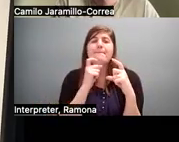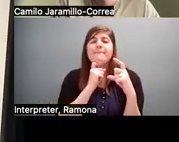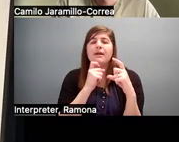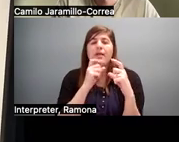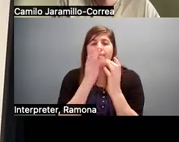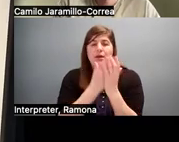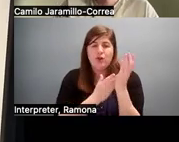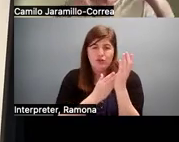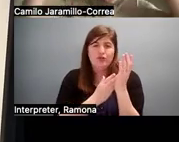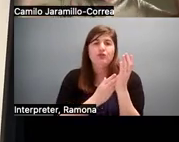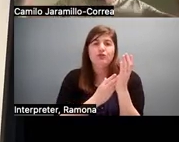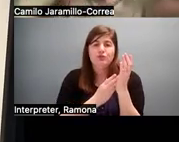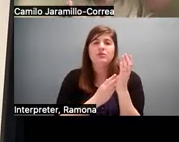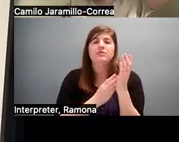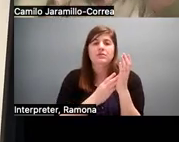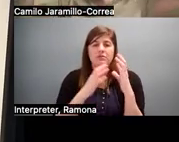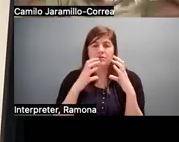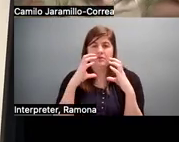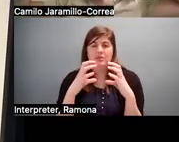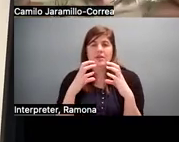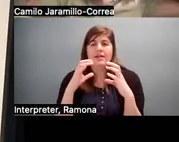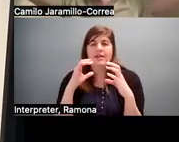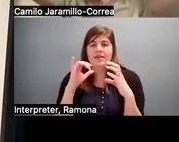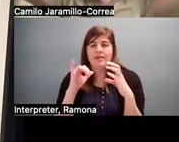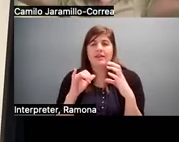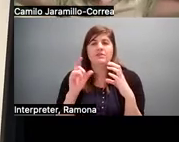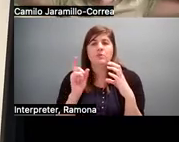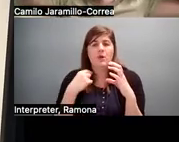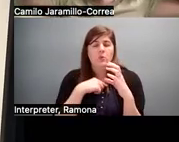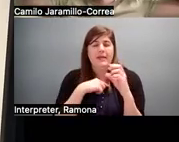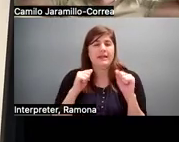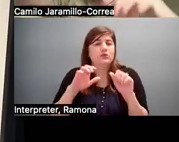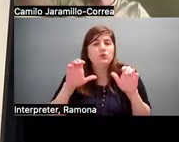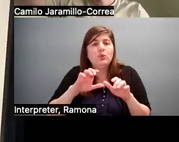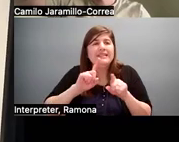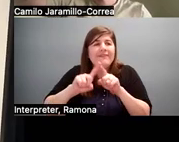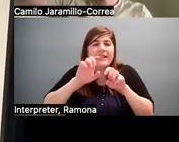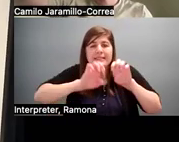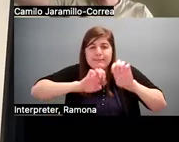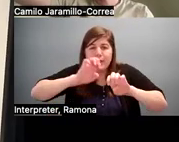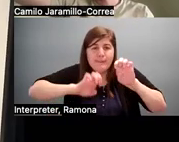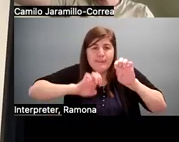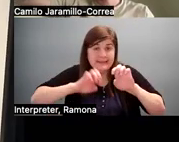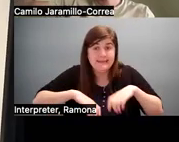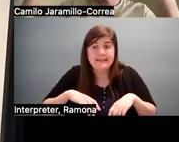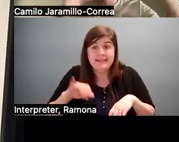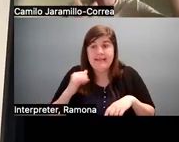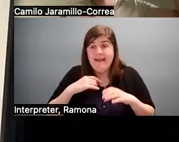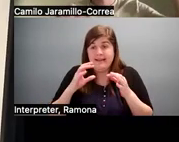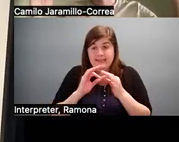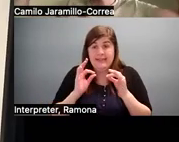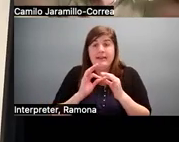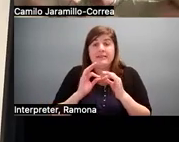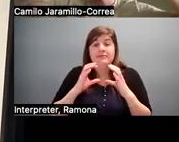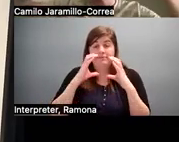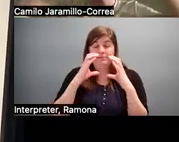center. That's kind of like the enclosure. That's like the sealed part where we can do all these experiments. So as I said, that's closed